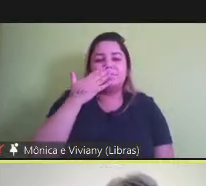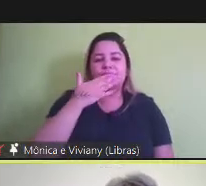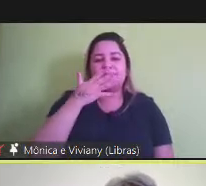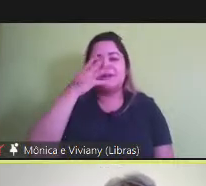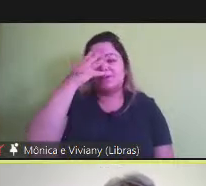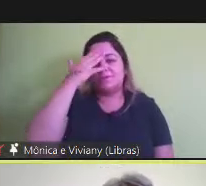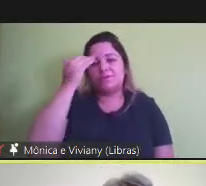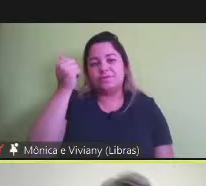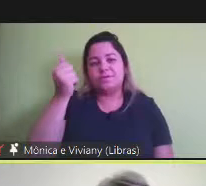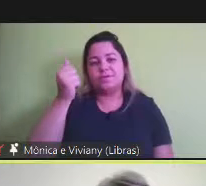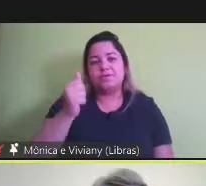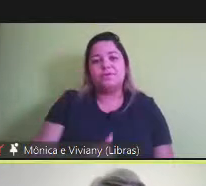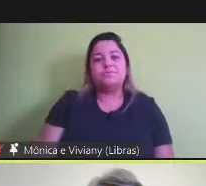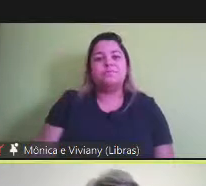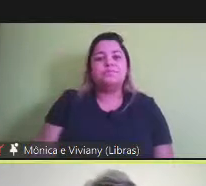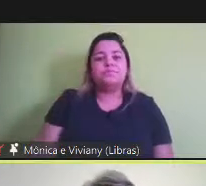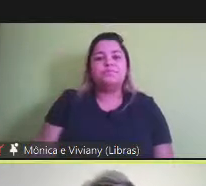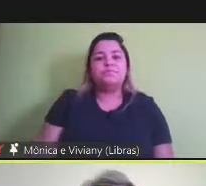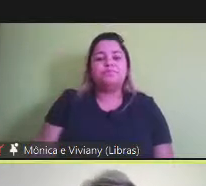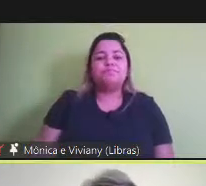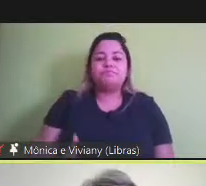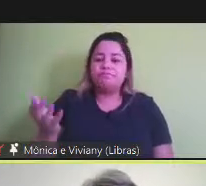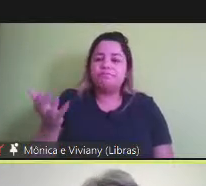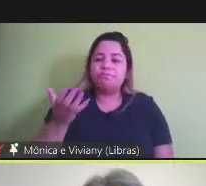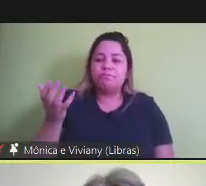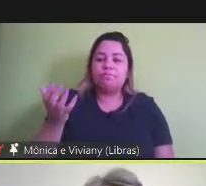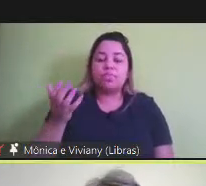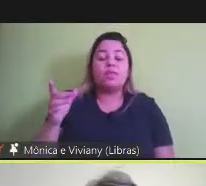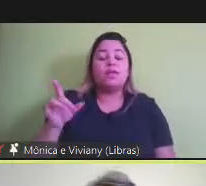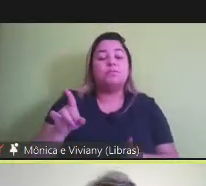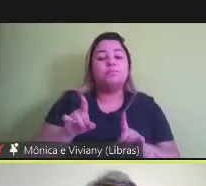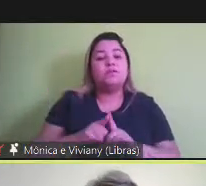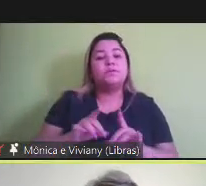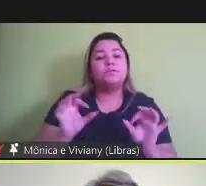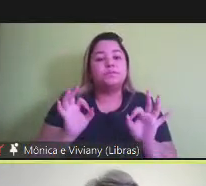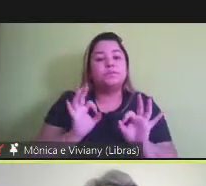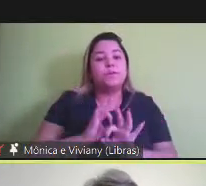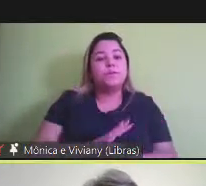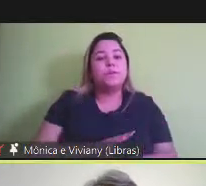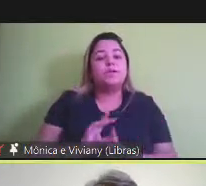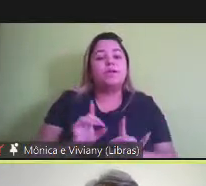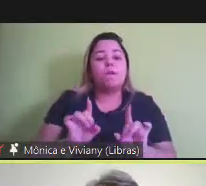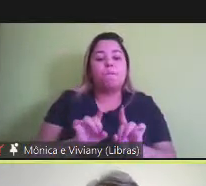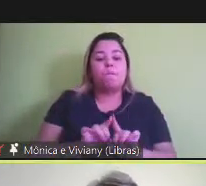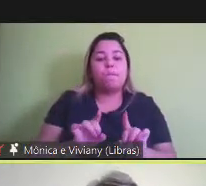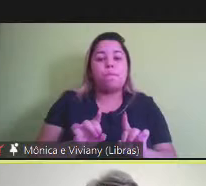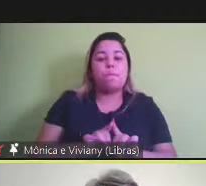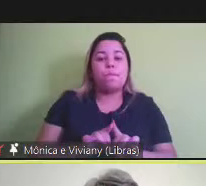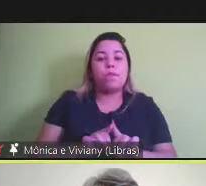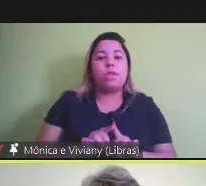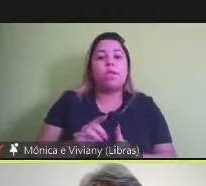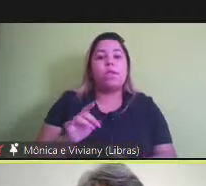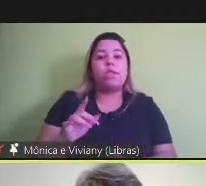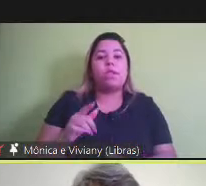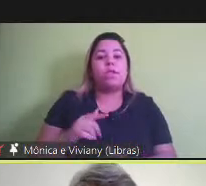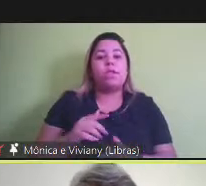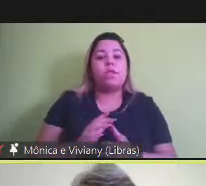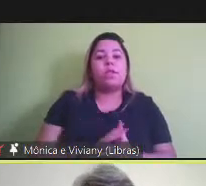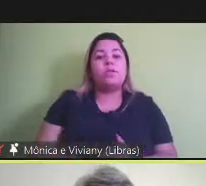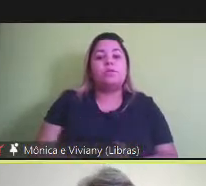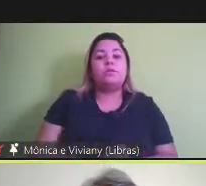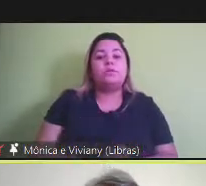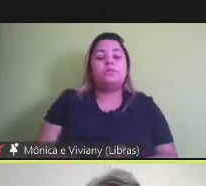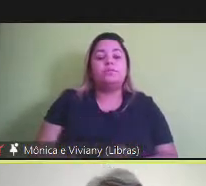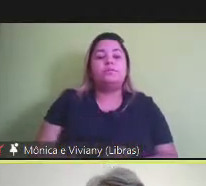have given up, if you just said, I'm not going to use sugar anymore, we forget about it. I want to end on this note. You can go to the